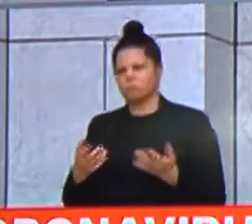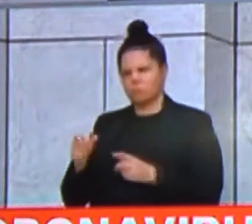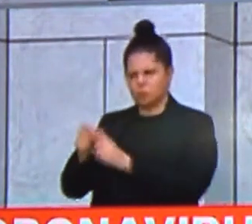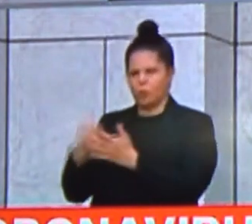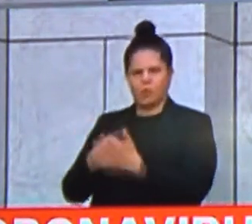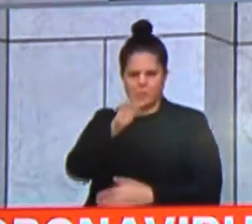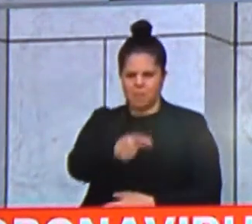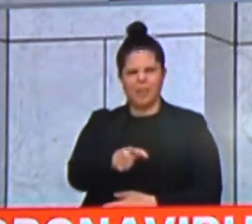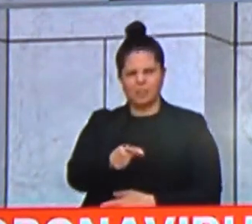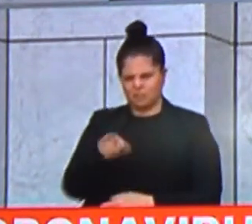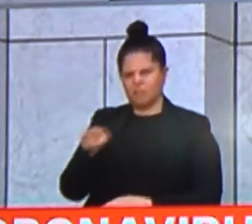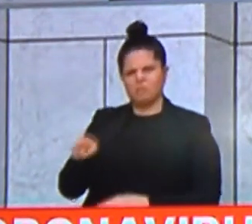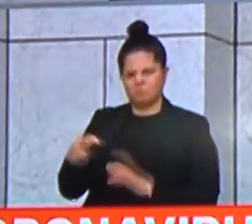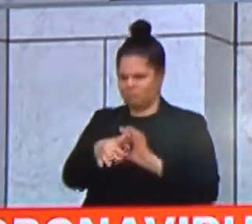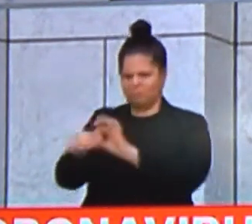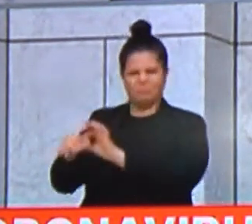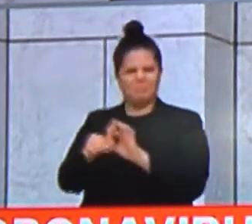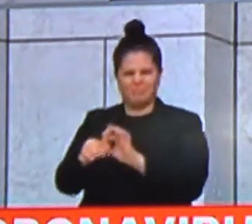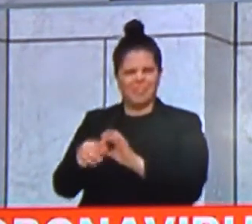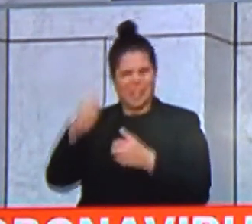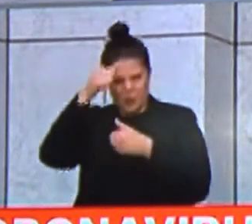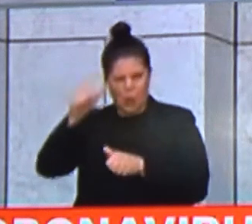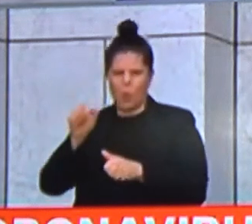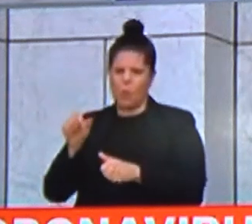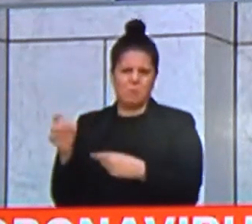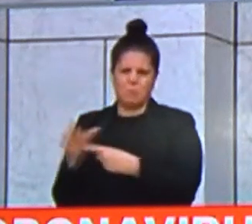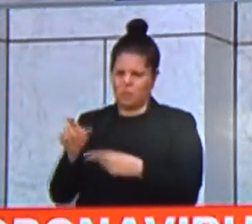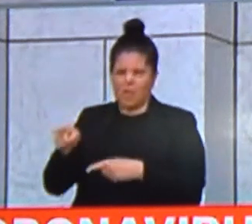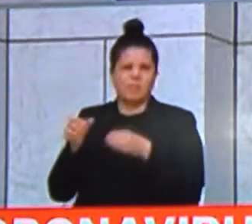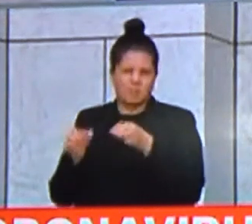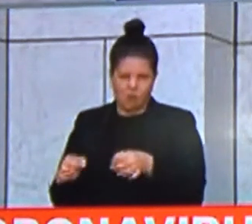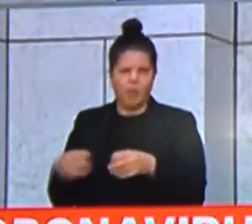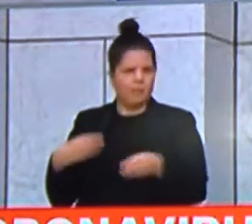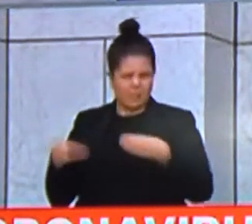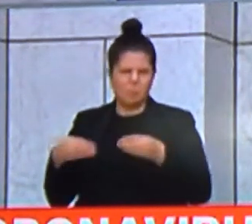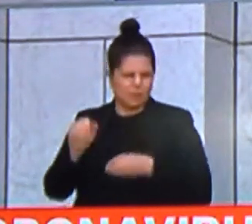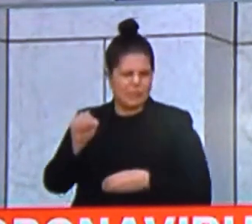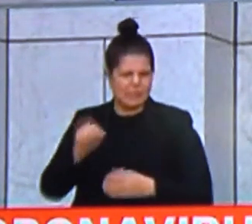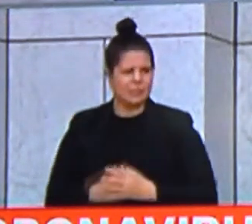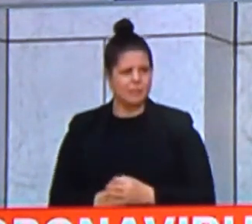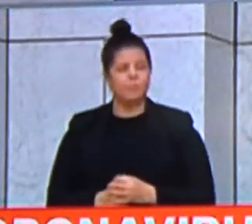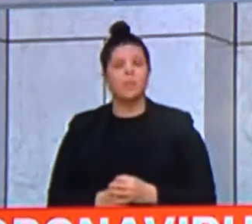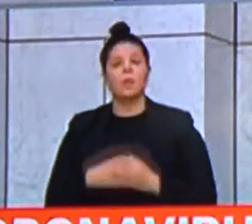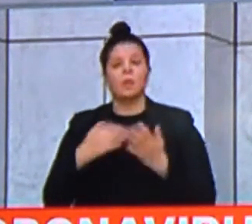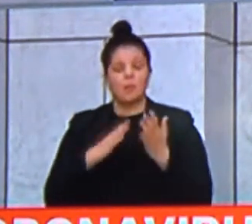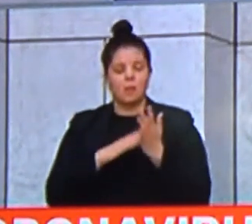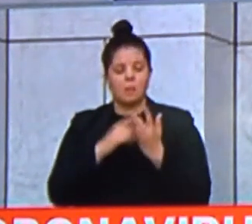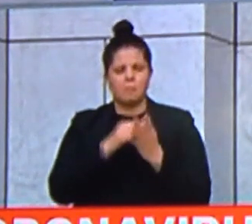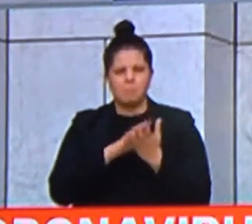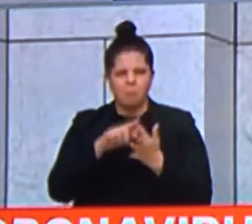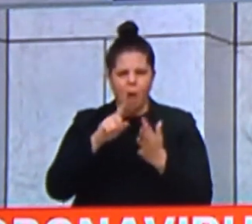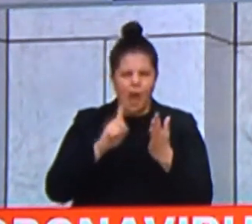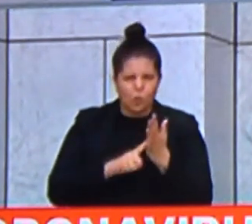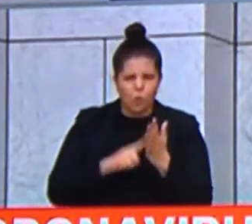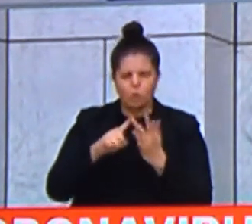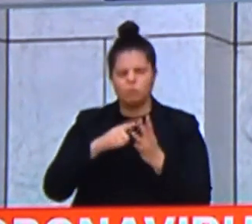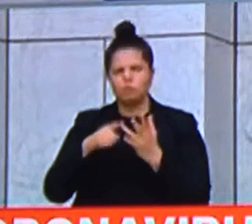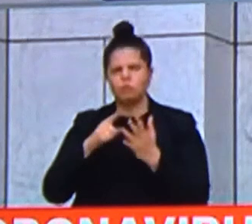It's 14.1% in the United Kingdom. And so the overall case numbers that you're seeing in many of these other